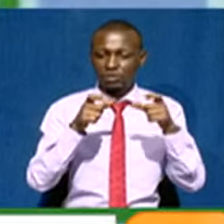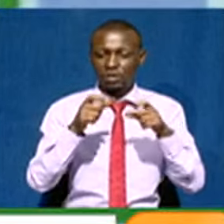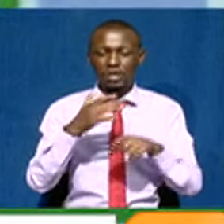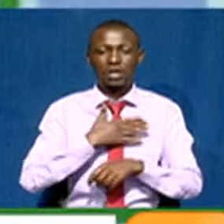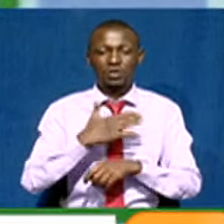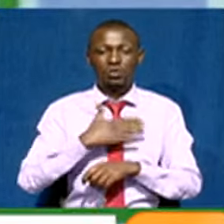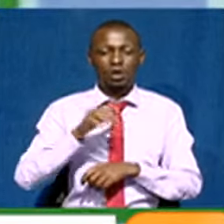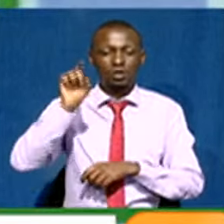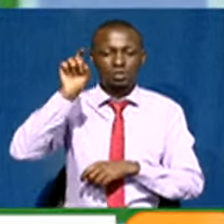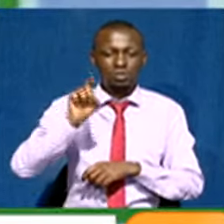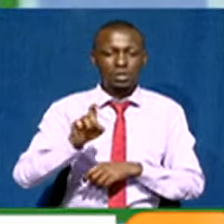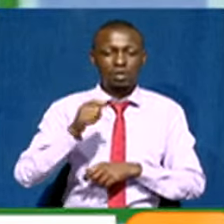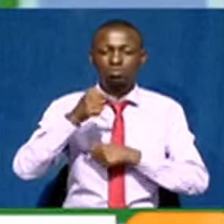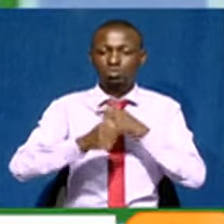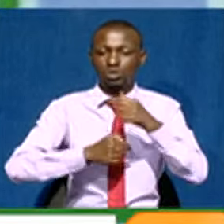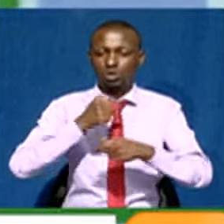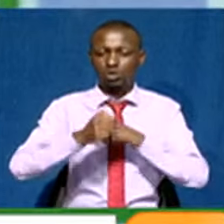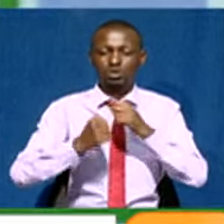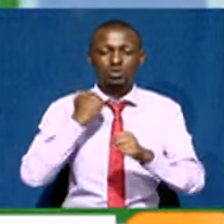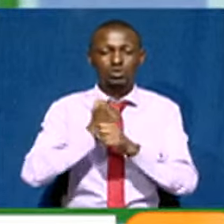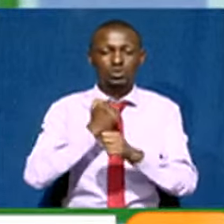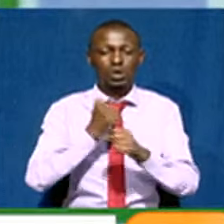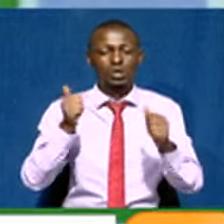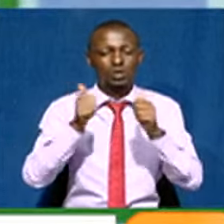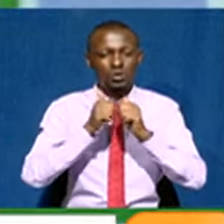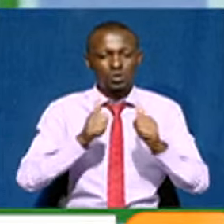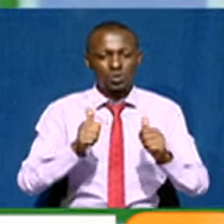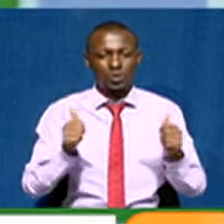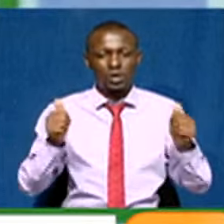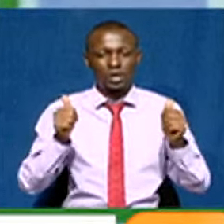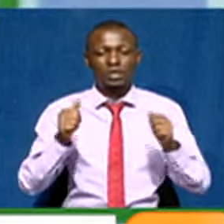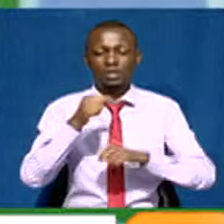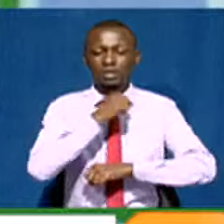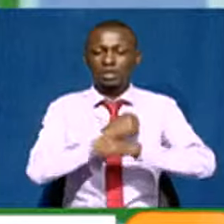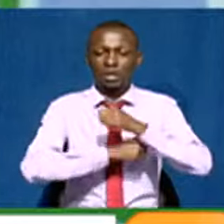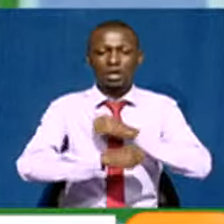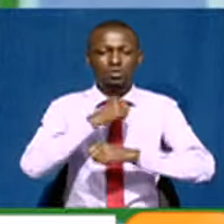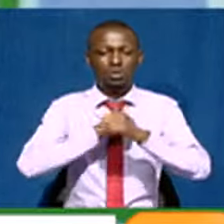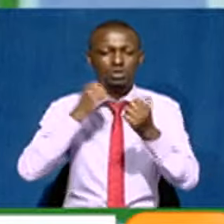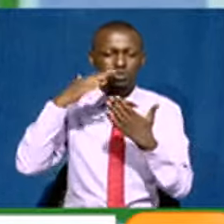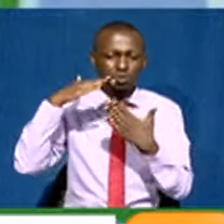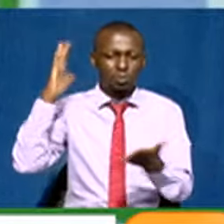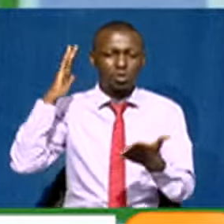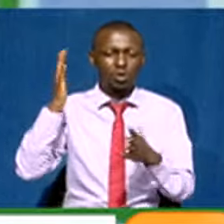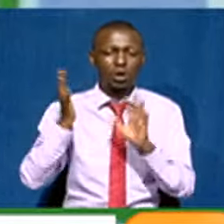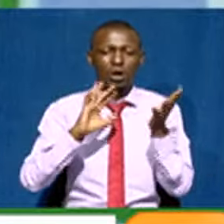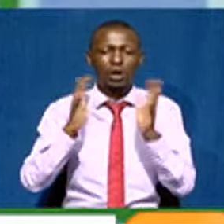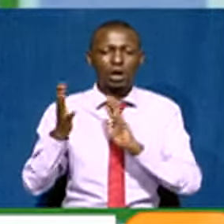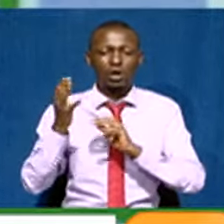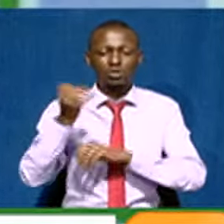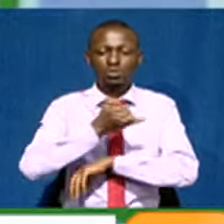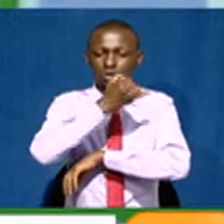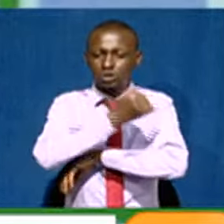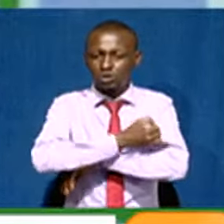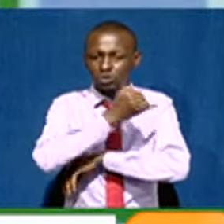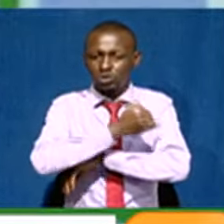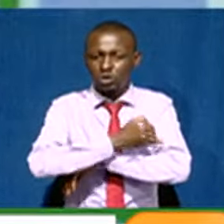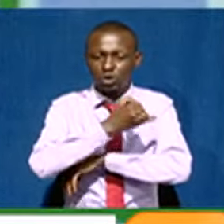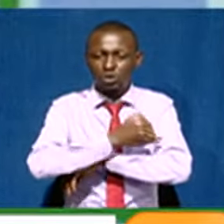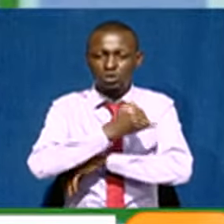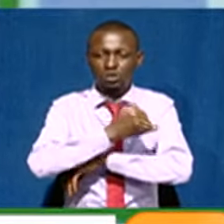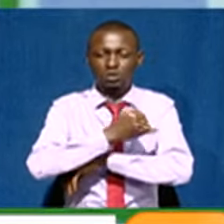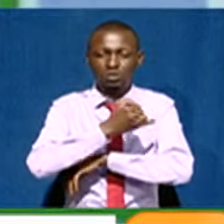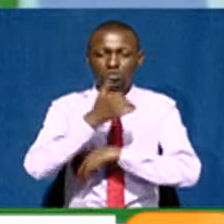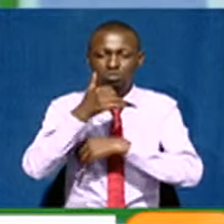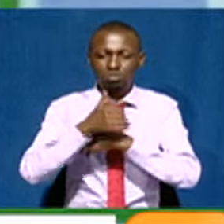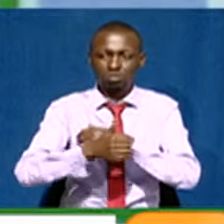be more resilient. It must be more deliberate in terms of how do we want to make the institution become what you